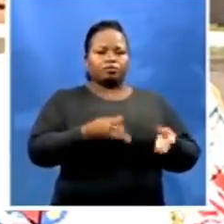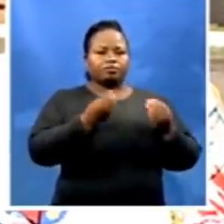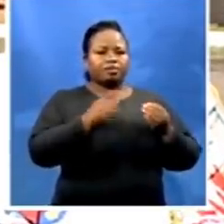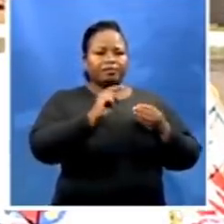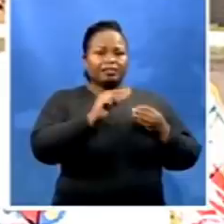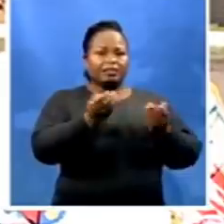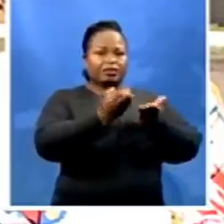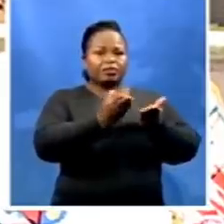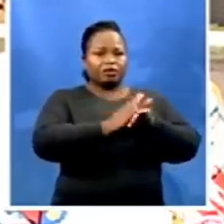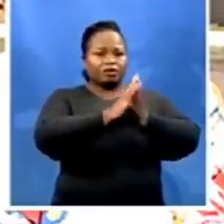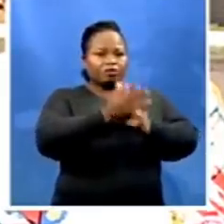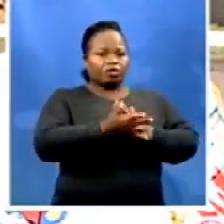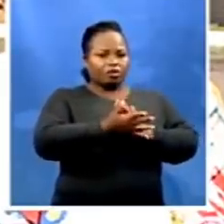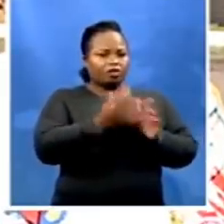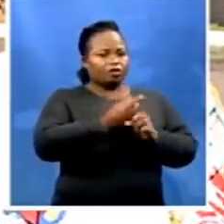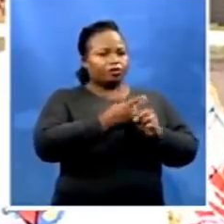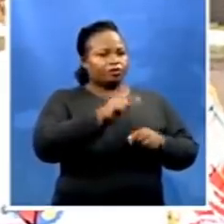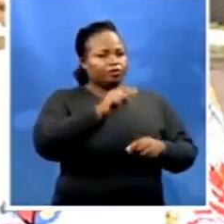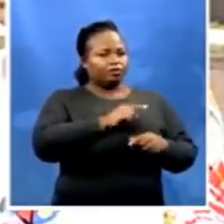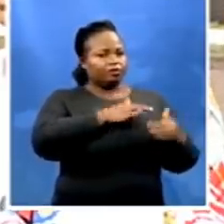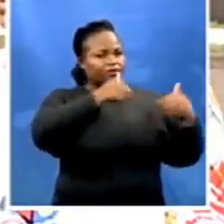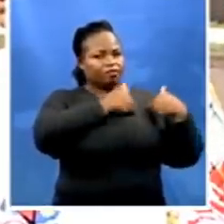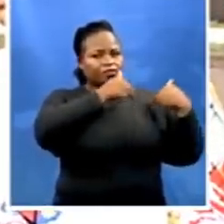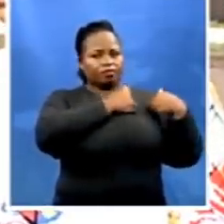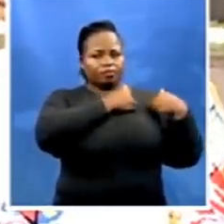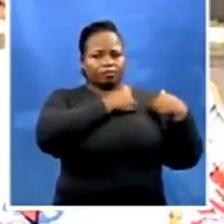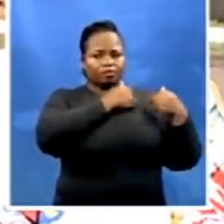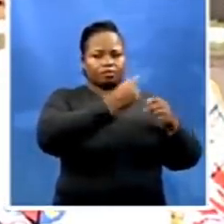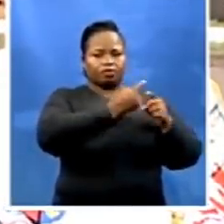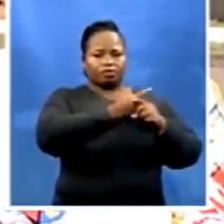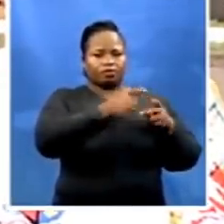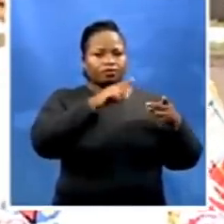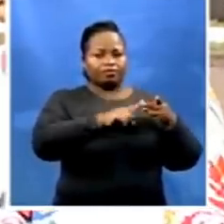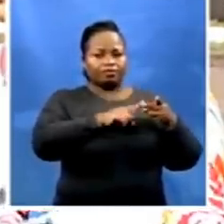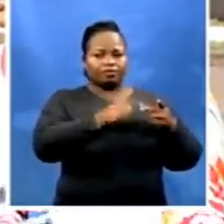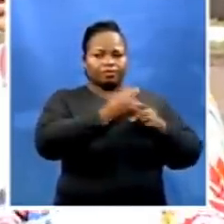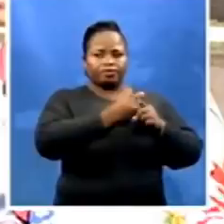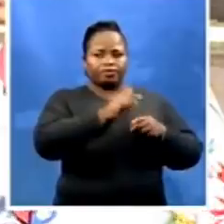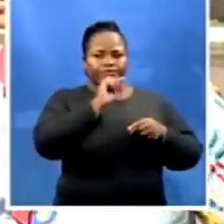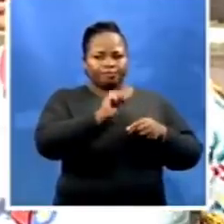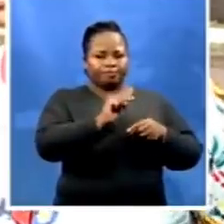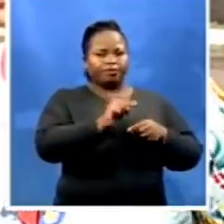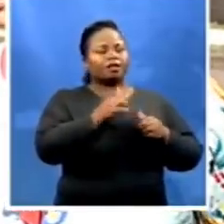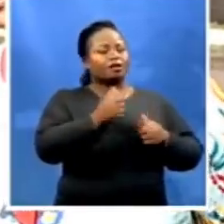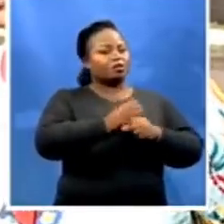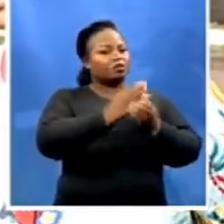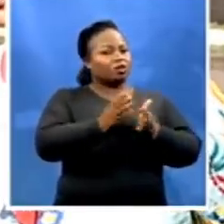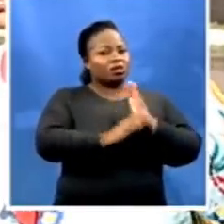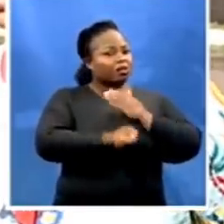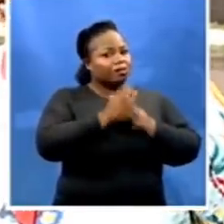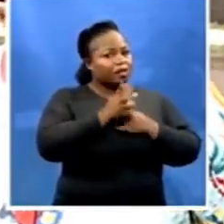safety measures, is there security on the premises now, making sure that this does not happen again? Yes, we